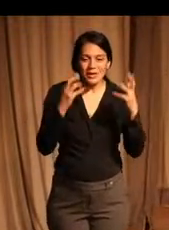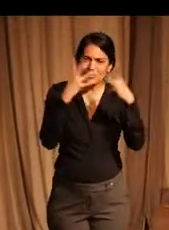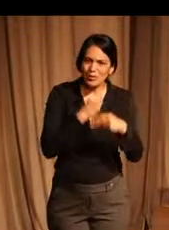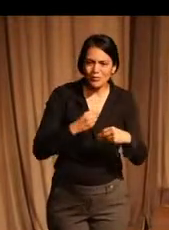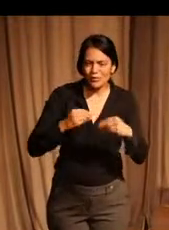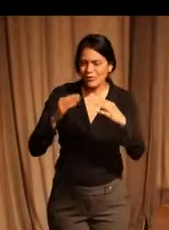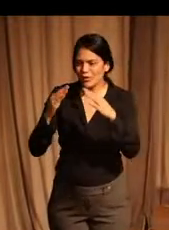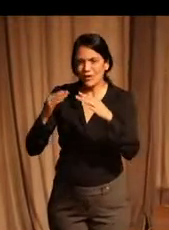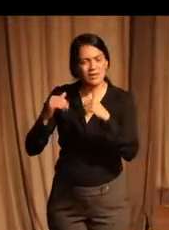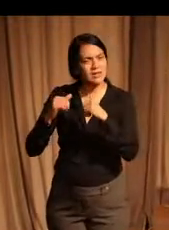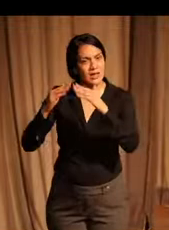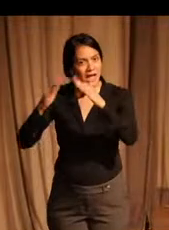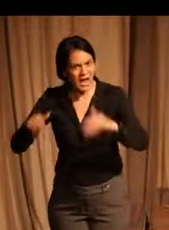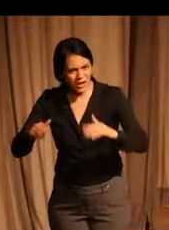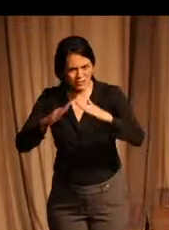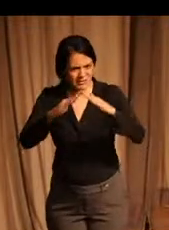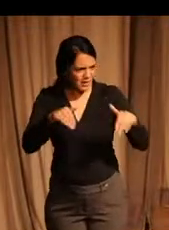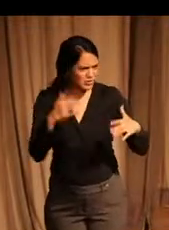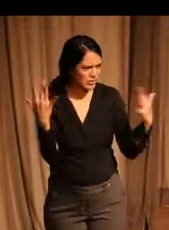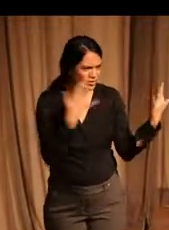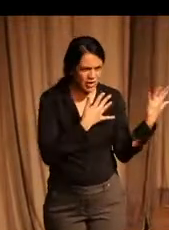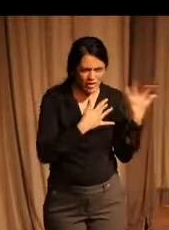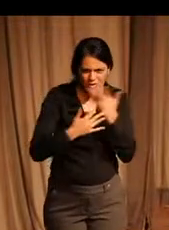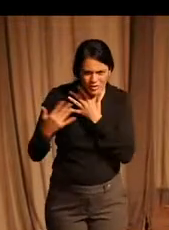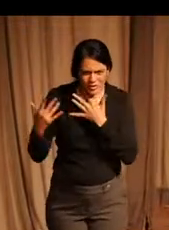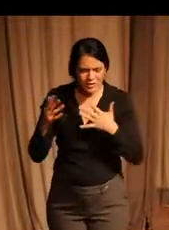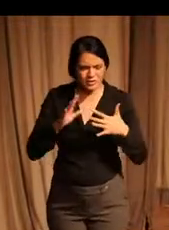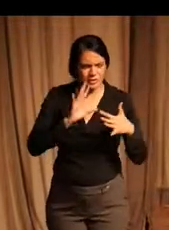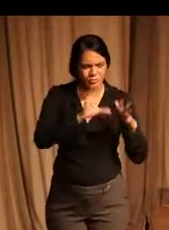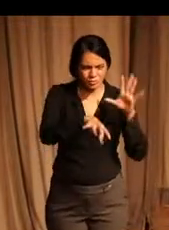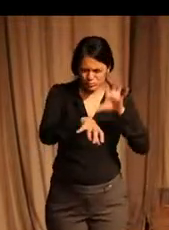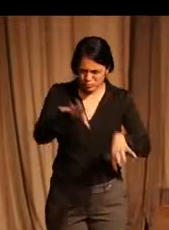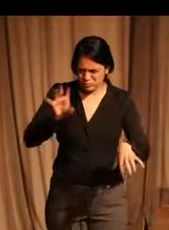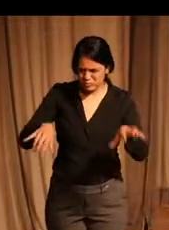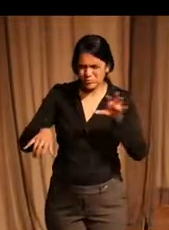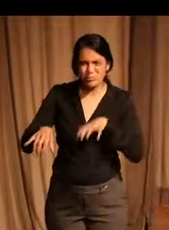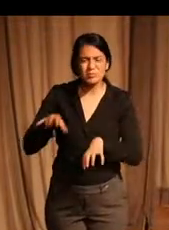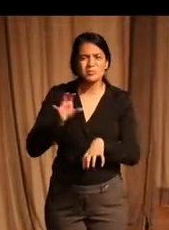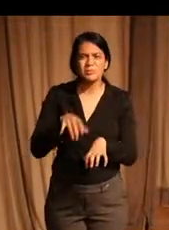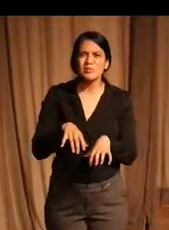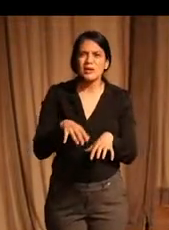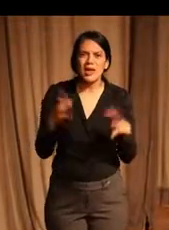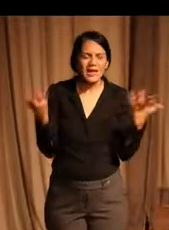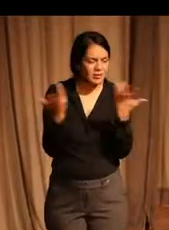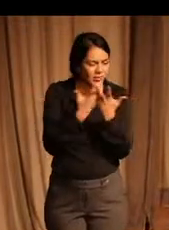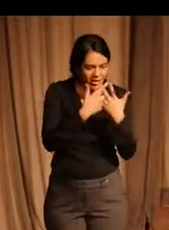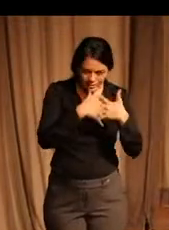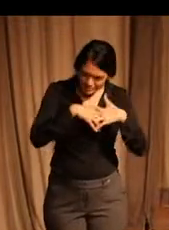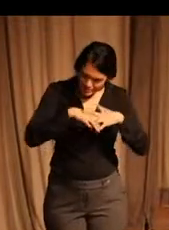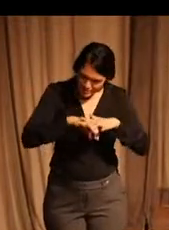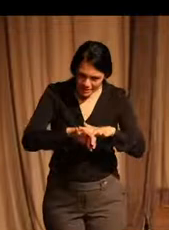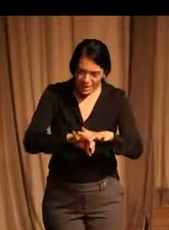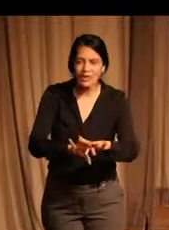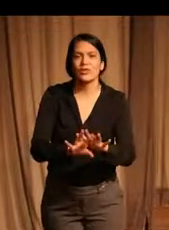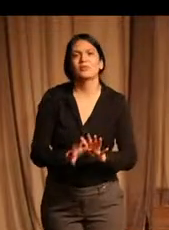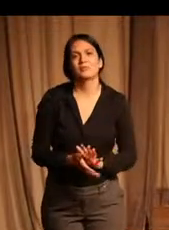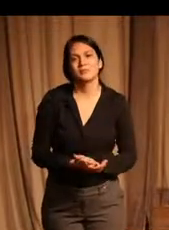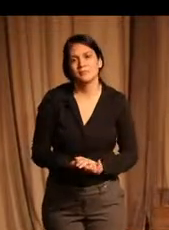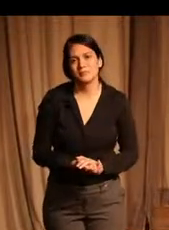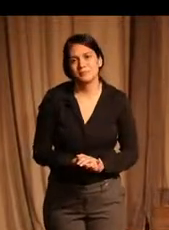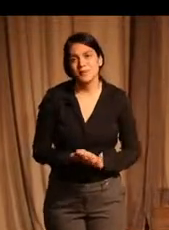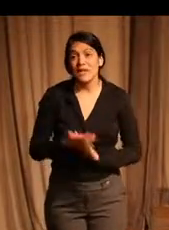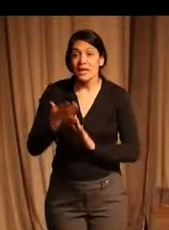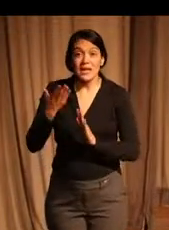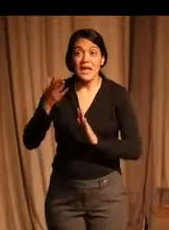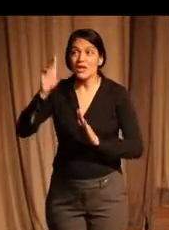you know, the ways that it is the space in which all of these different components and spaces outside of the United